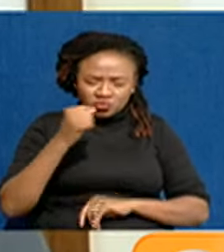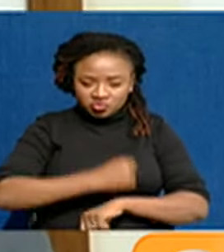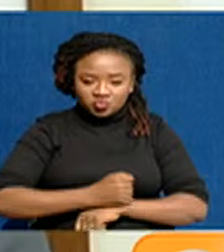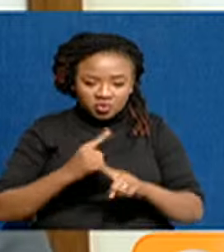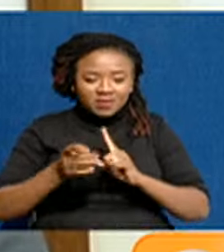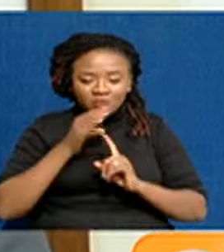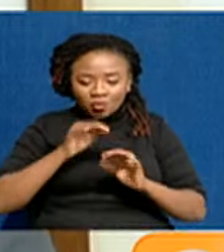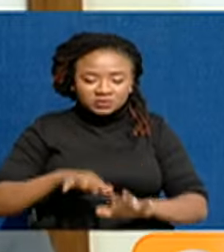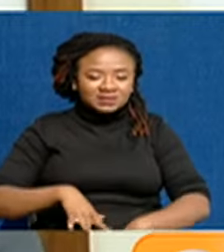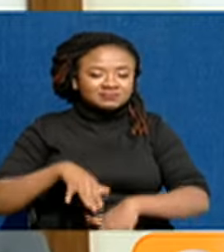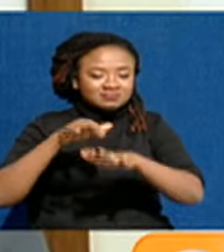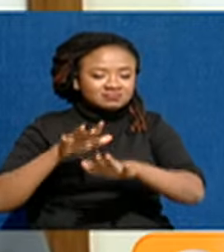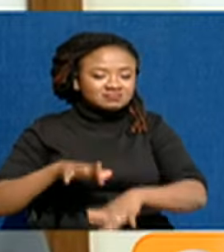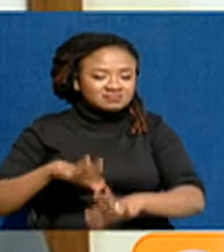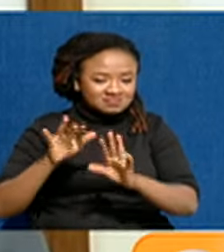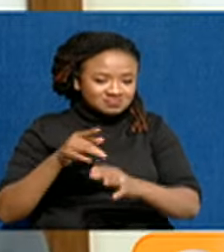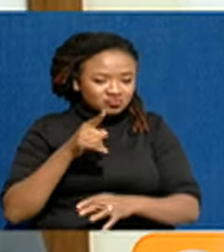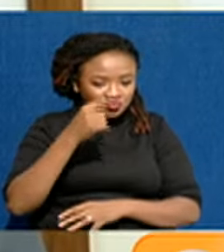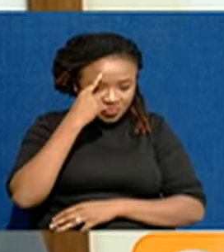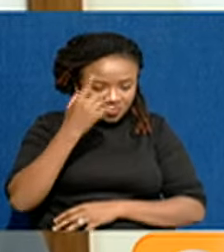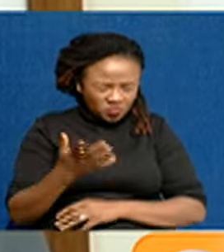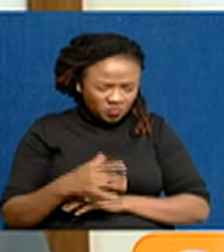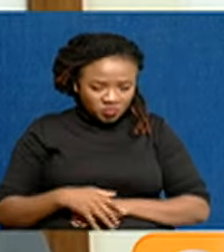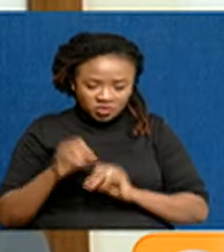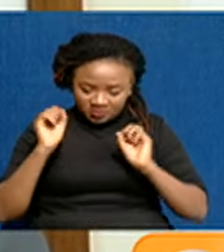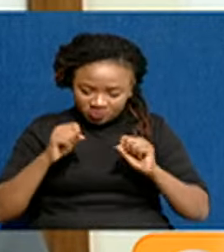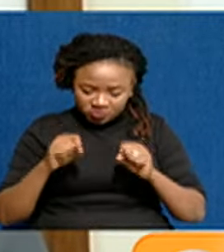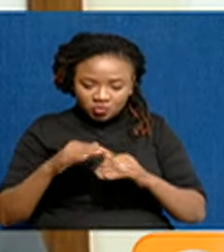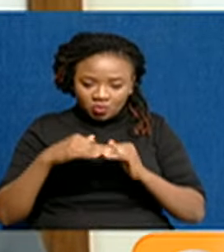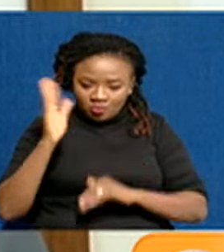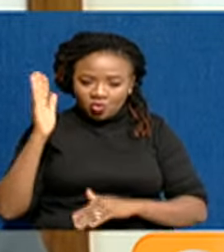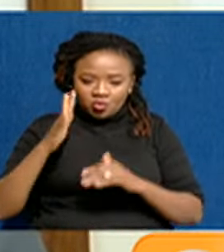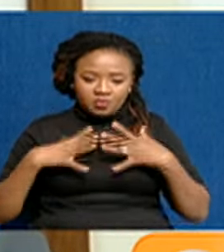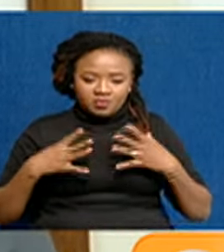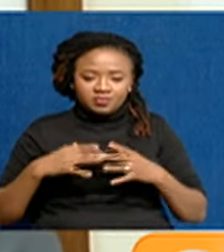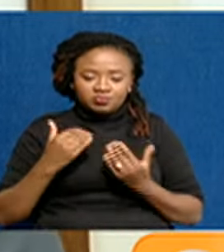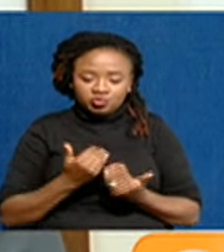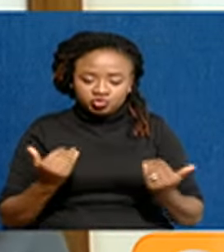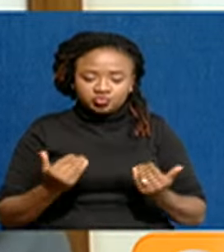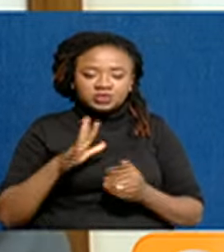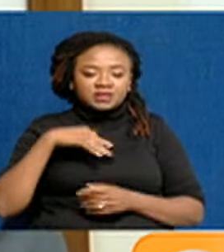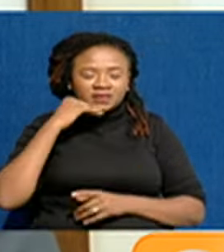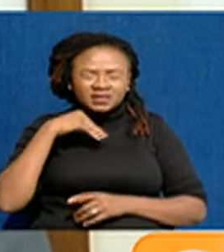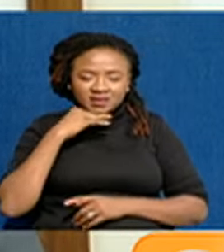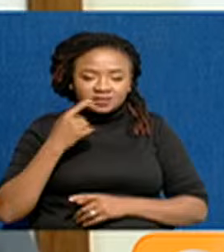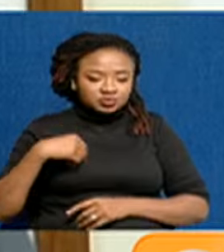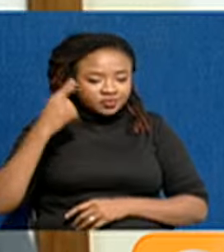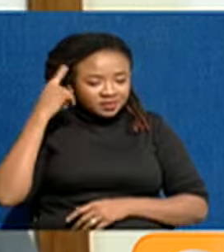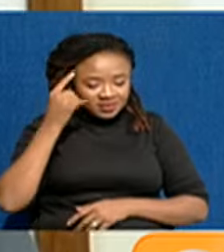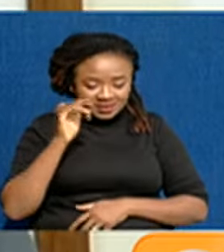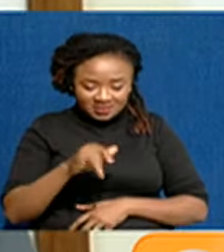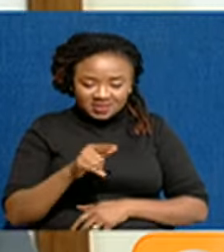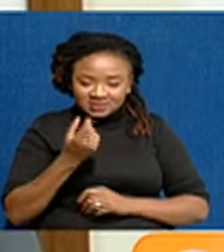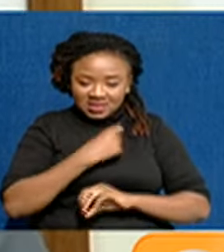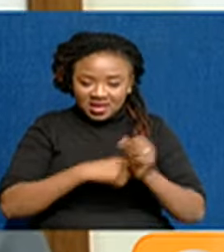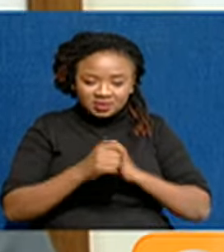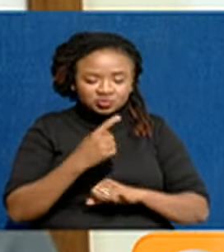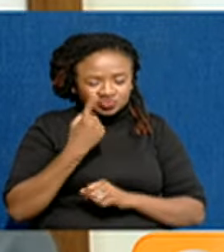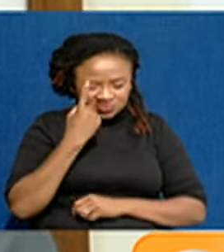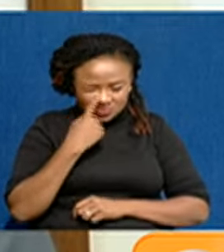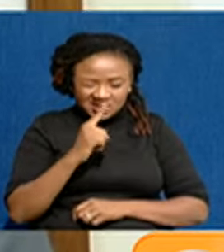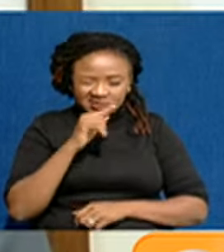this, you are likely, you know, to cause more harm. Yeah. So it was good for that intervention to come very late